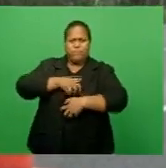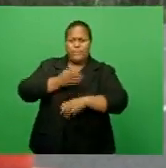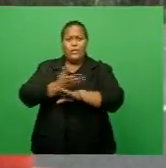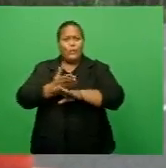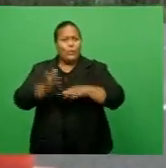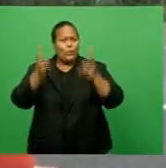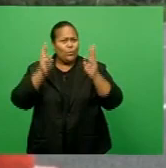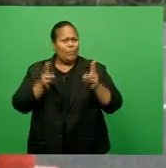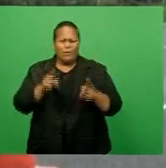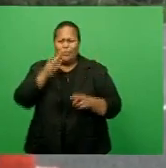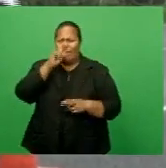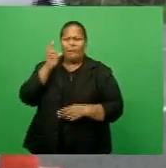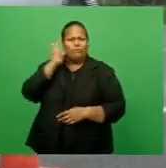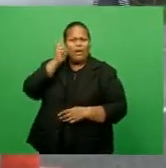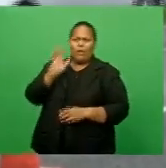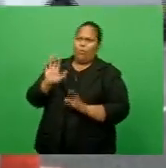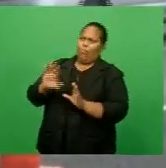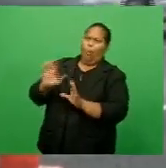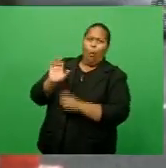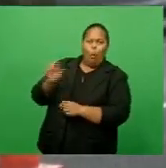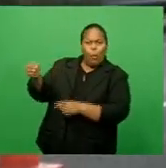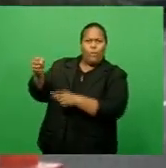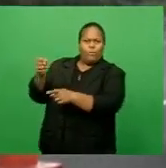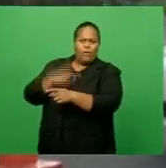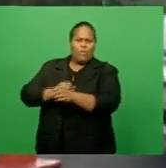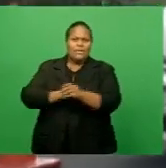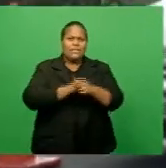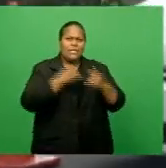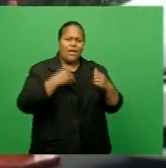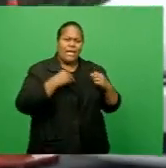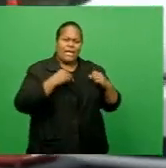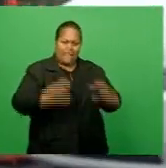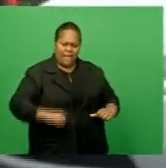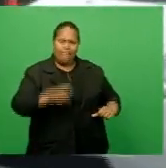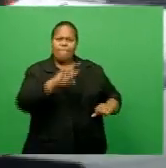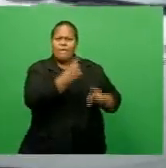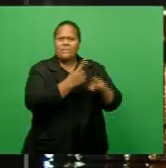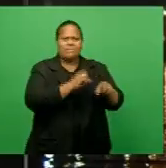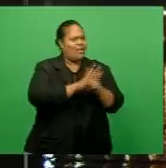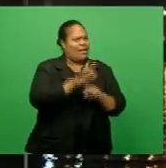for a cure for the pandemic and they must constantly look for ways around it.